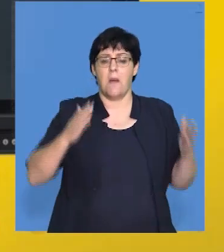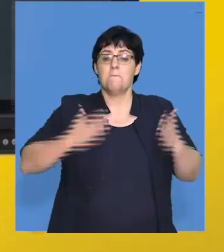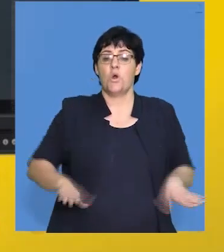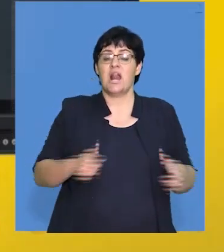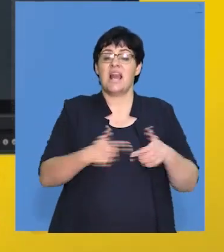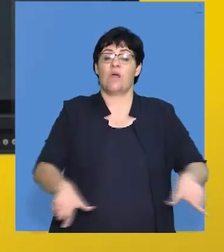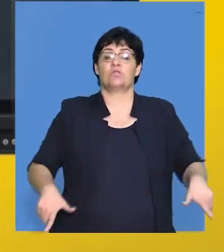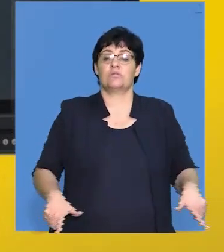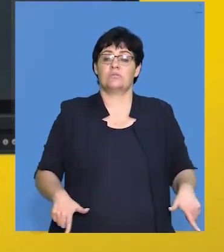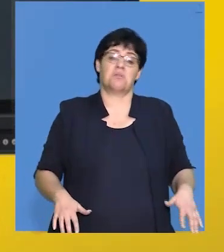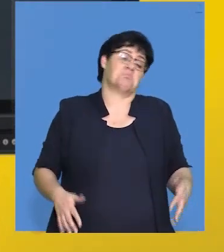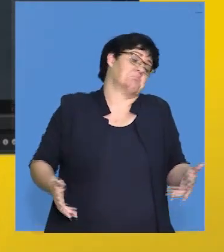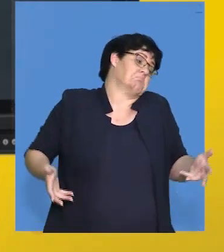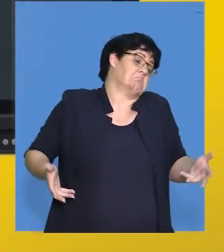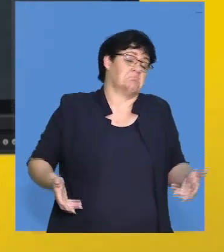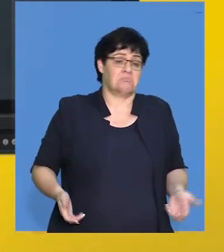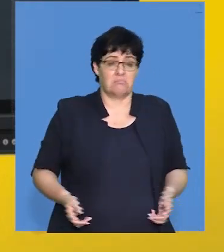body language does this.